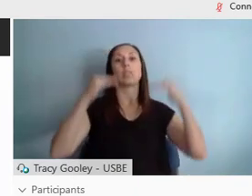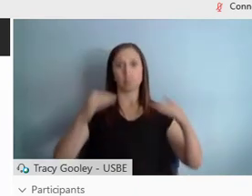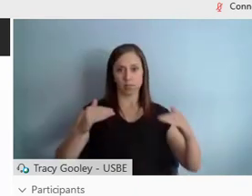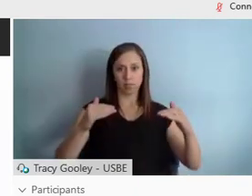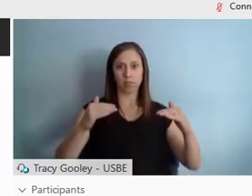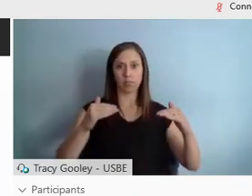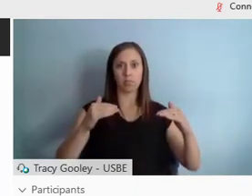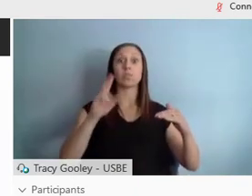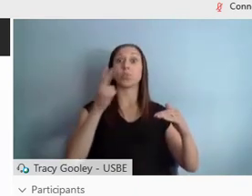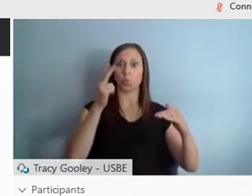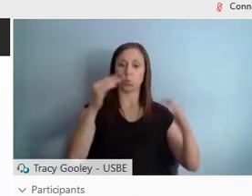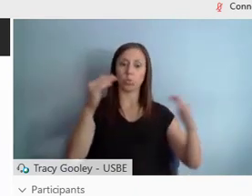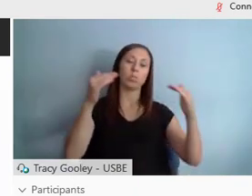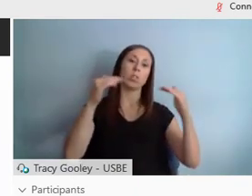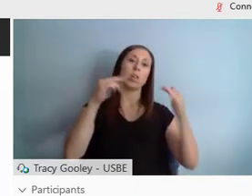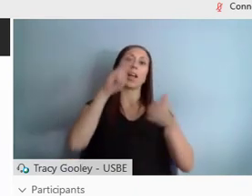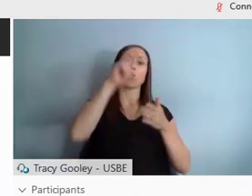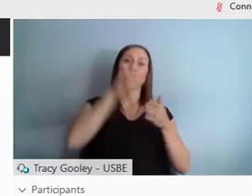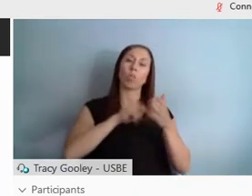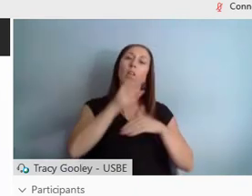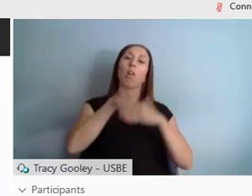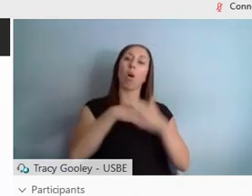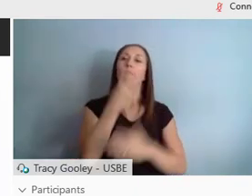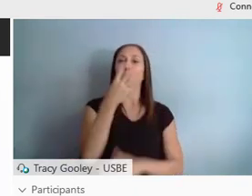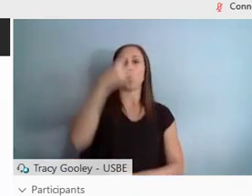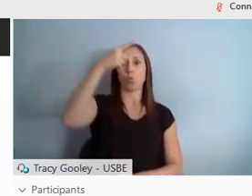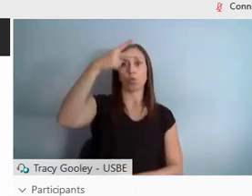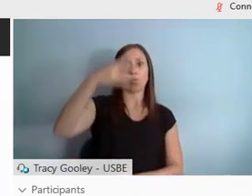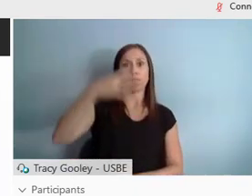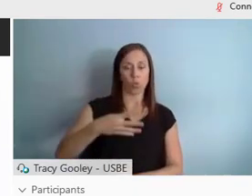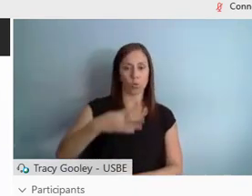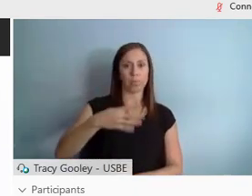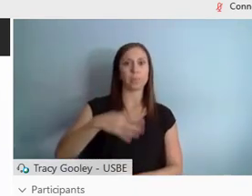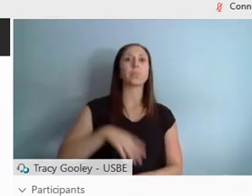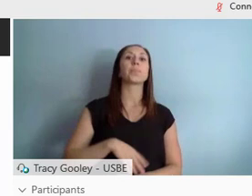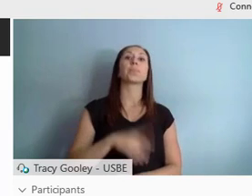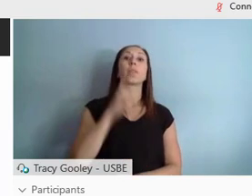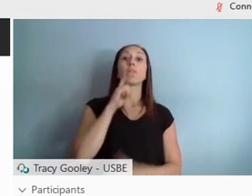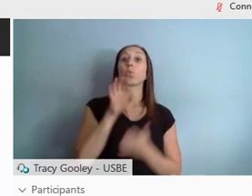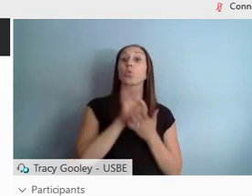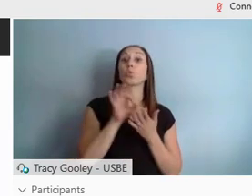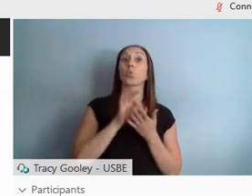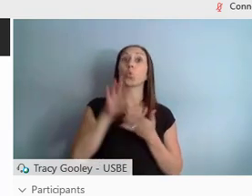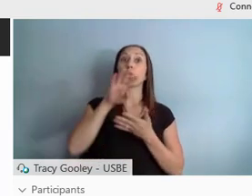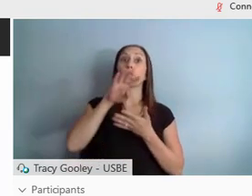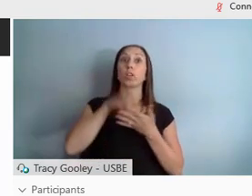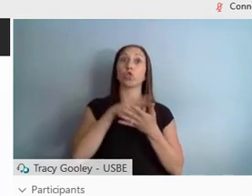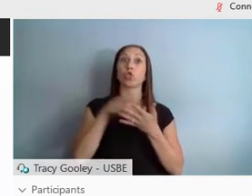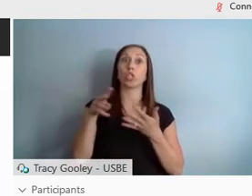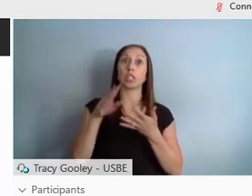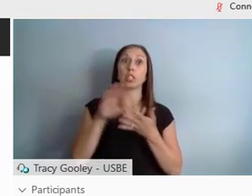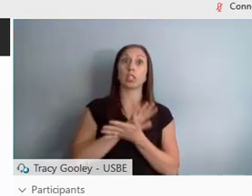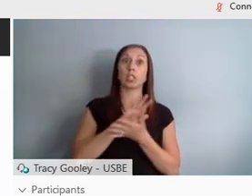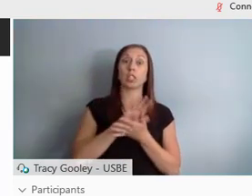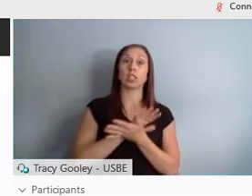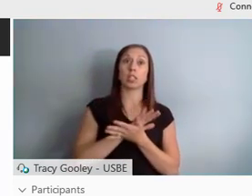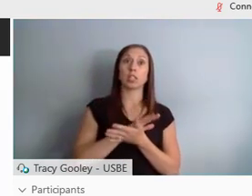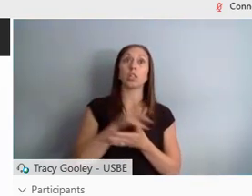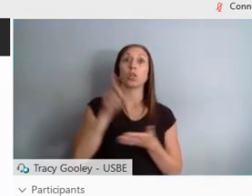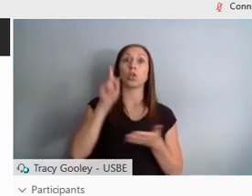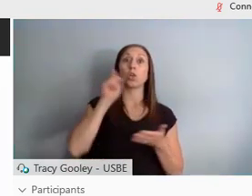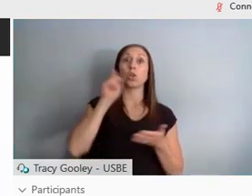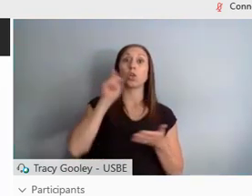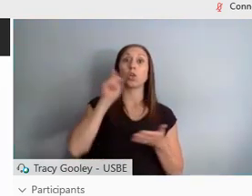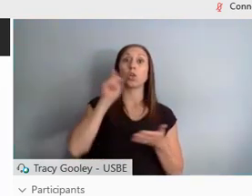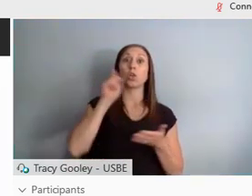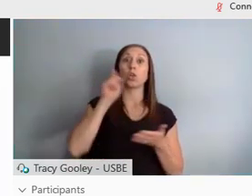prompt and then read through all 4 prompts. On the scoring sheet, you will mark